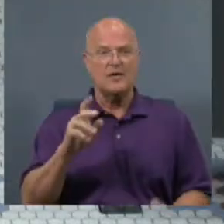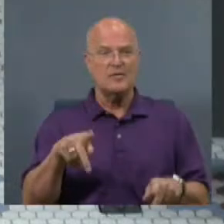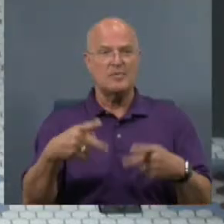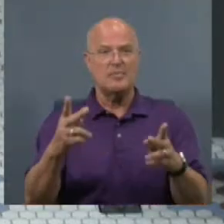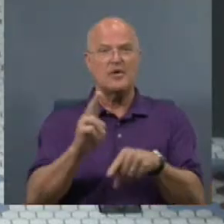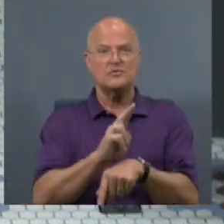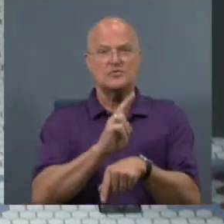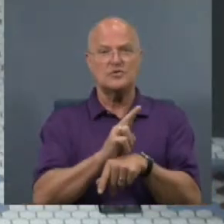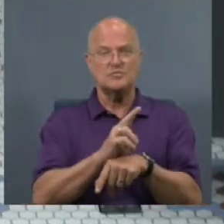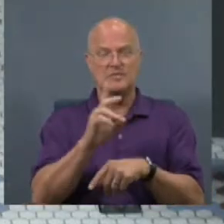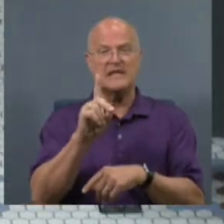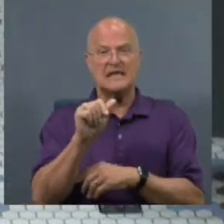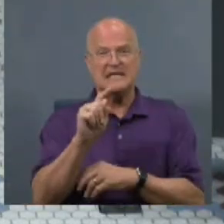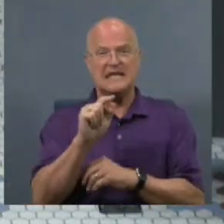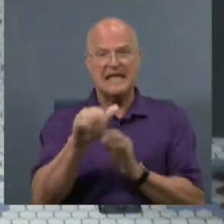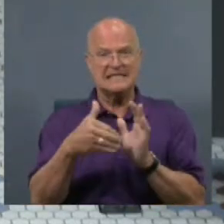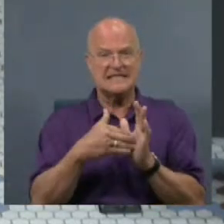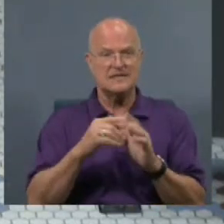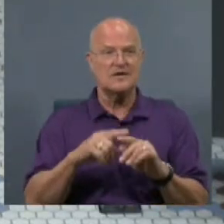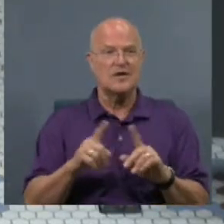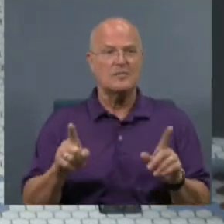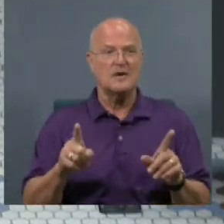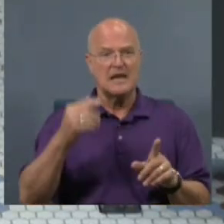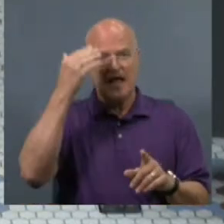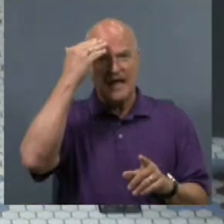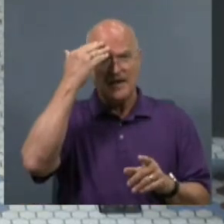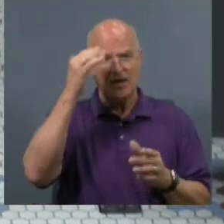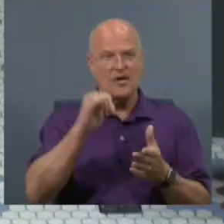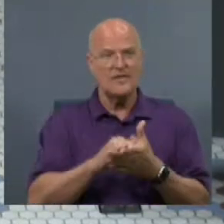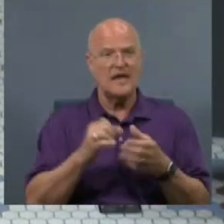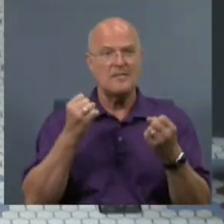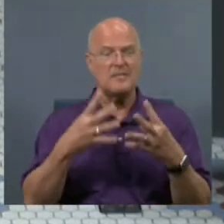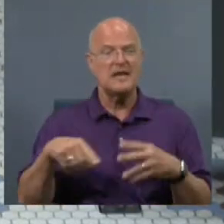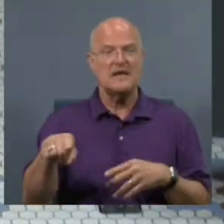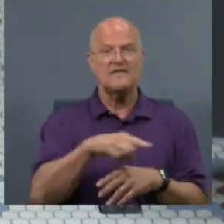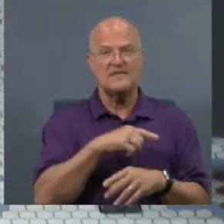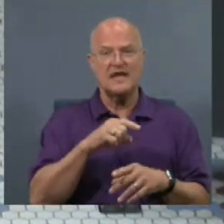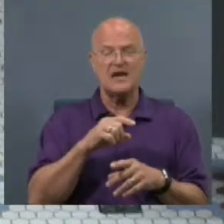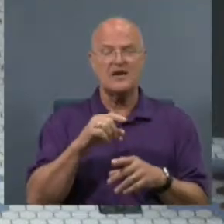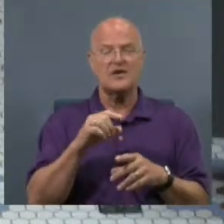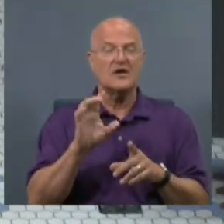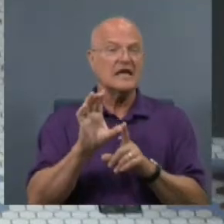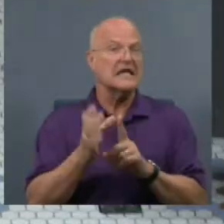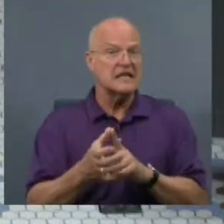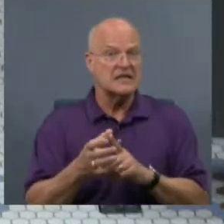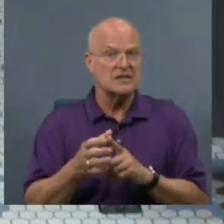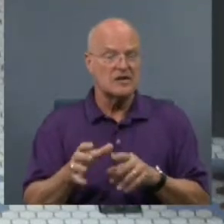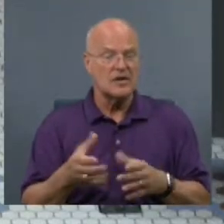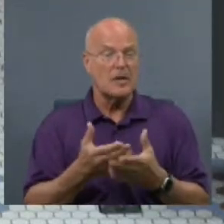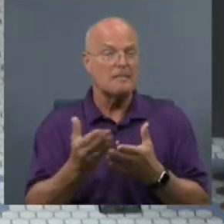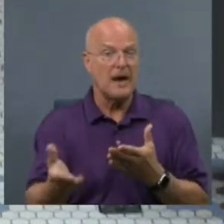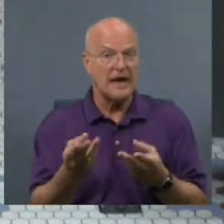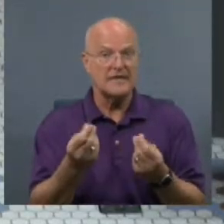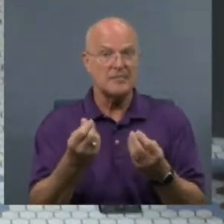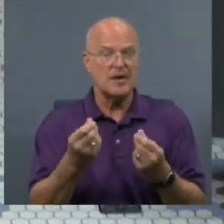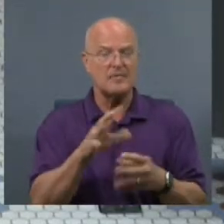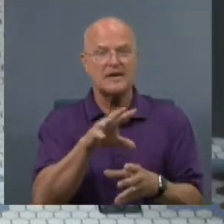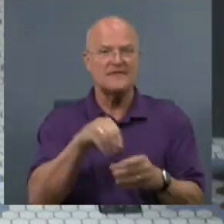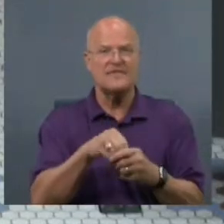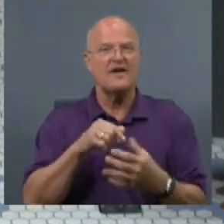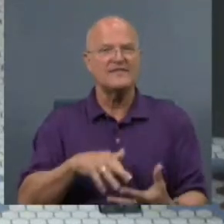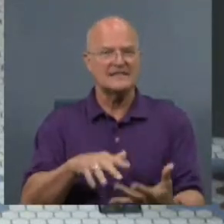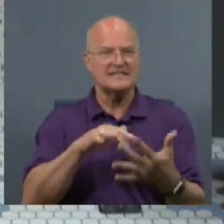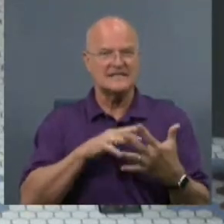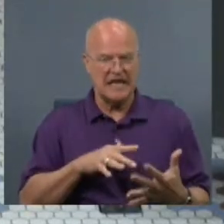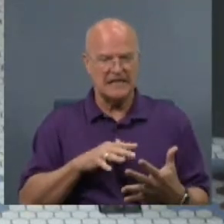proposed use being a data center. But I know that many of their conditions to acquiring the property involve these